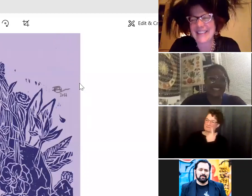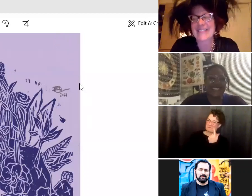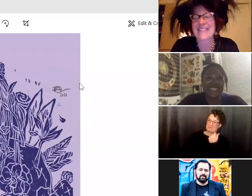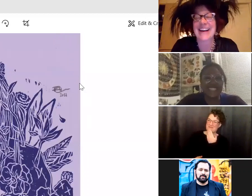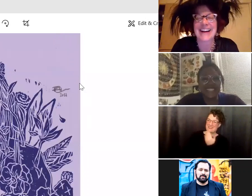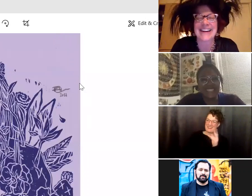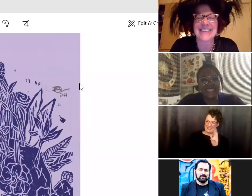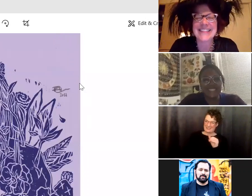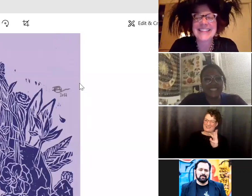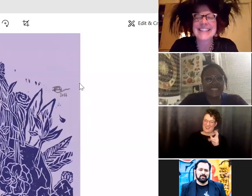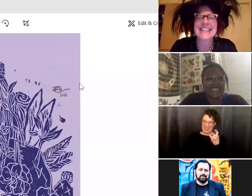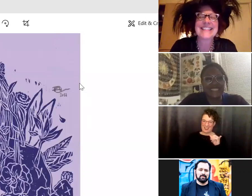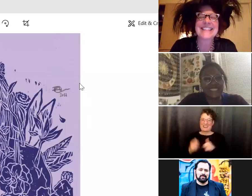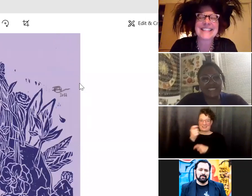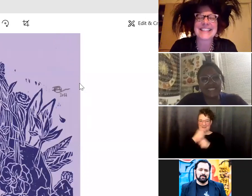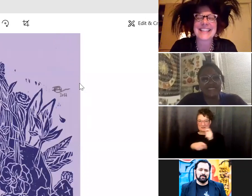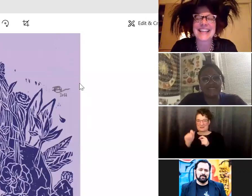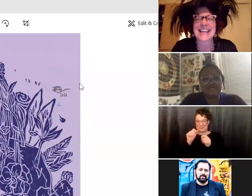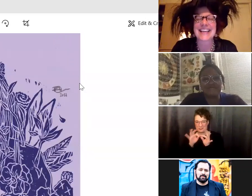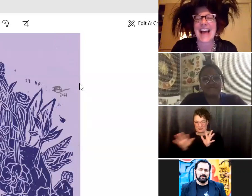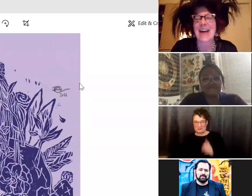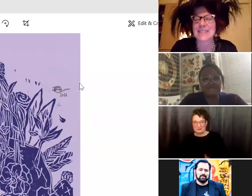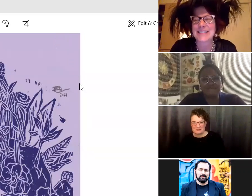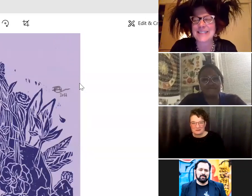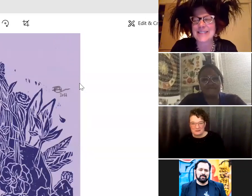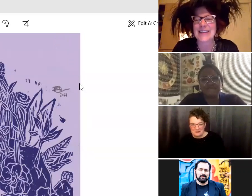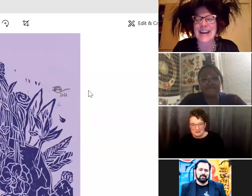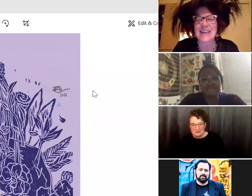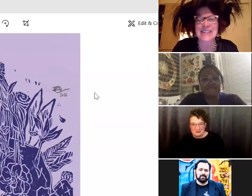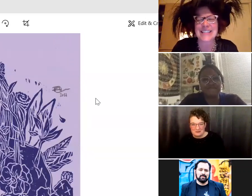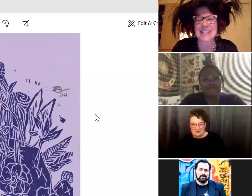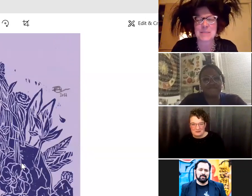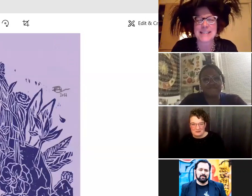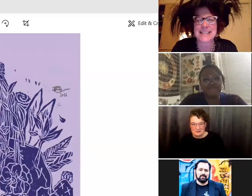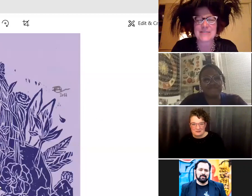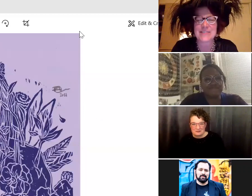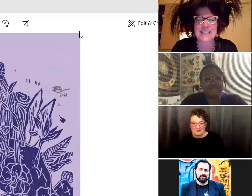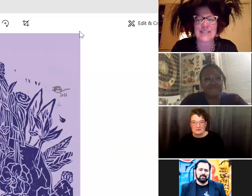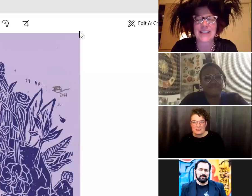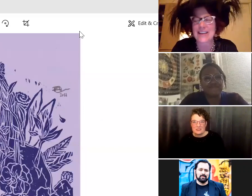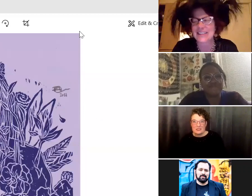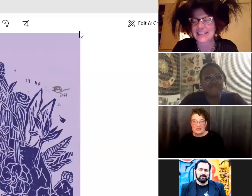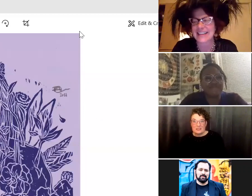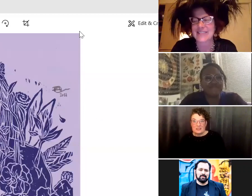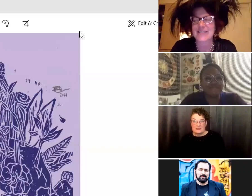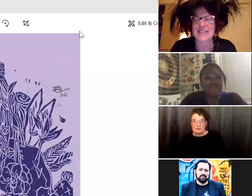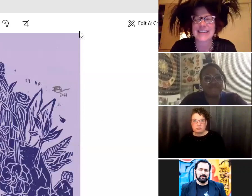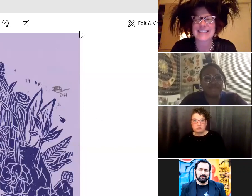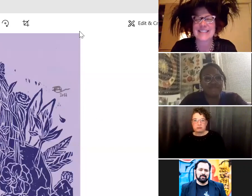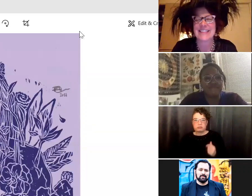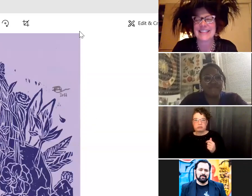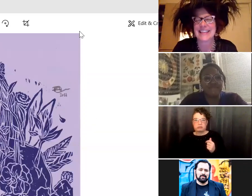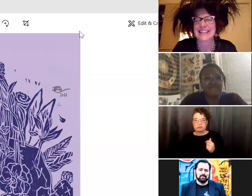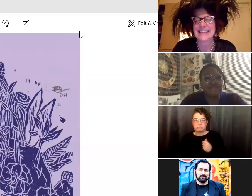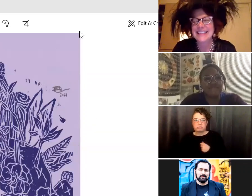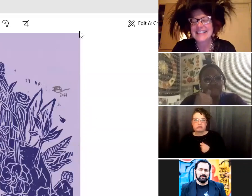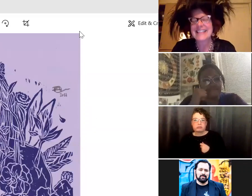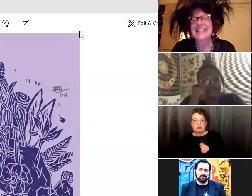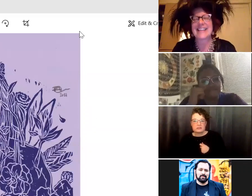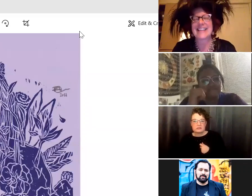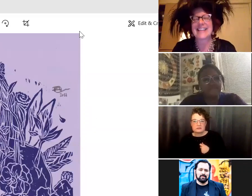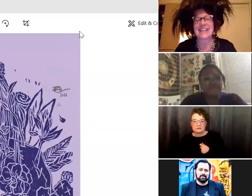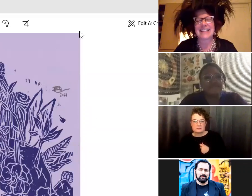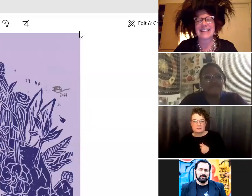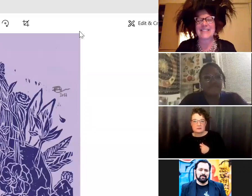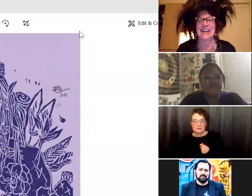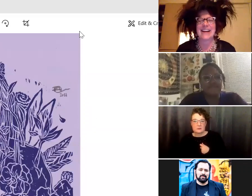Rawley. Wow. Just such a like absolute flowering, splendiferous flowering of creativity there.